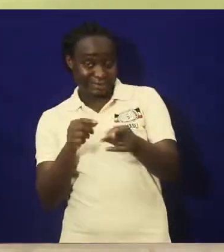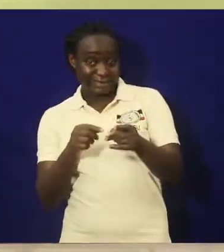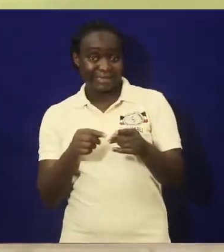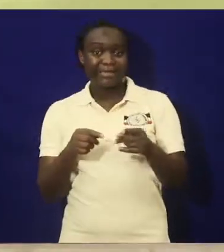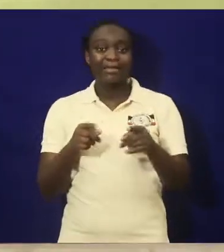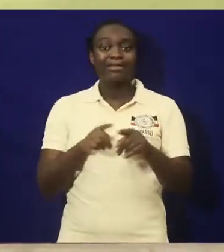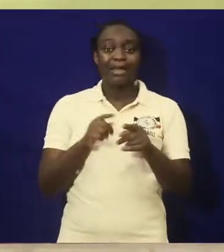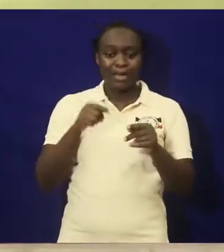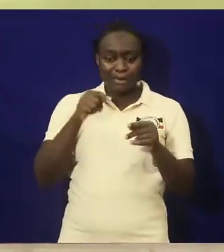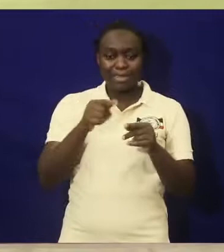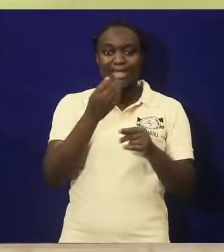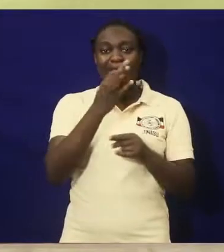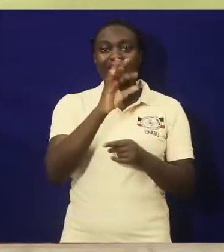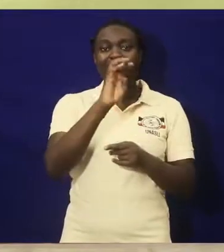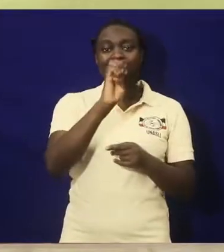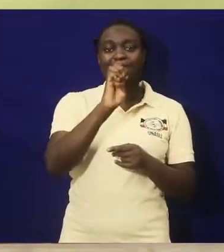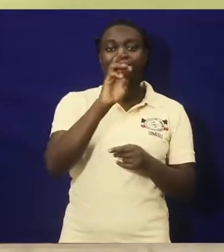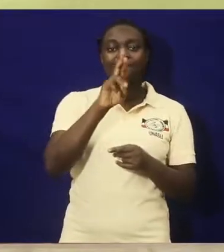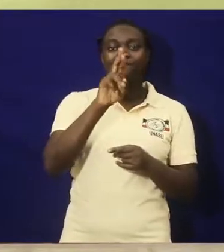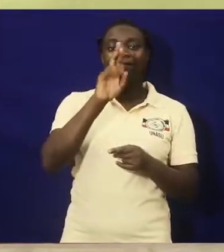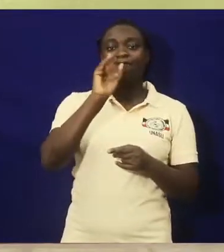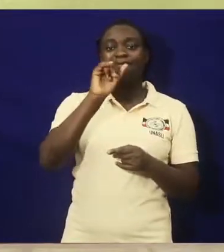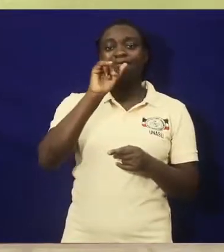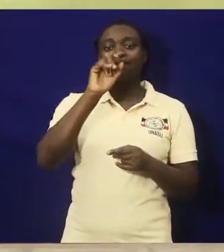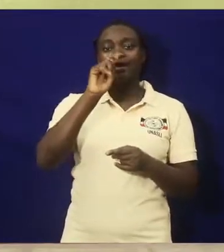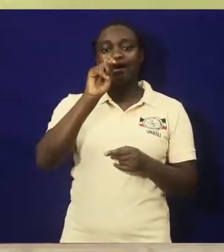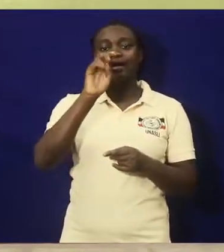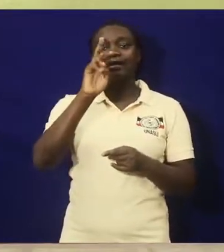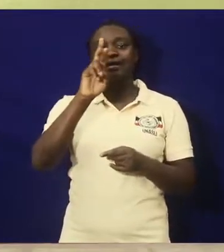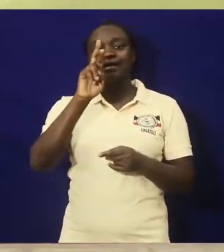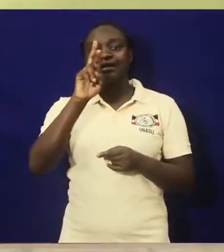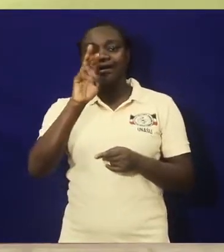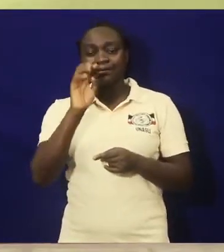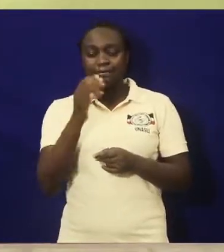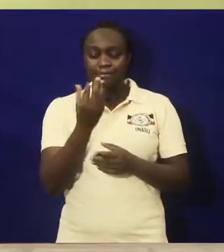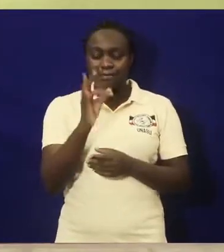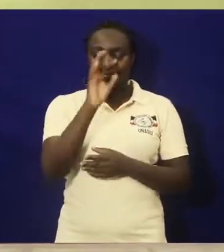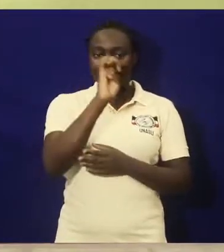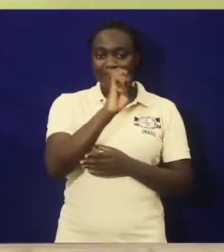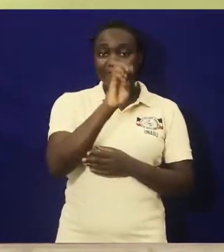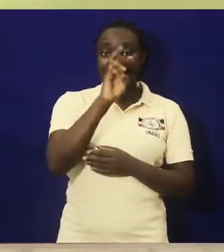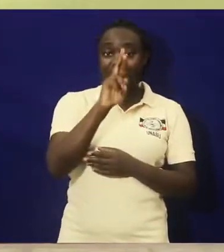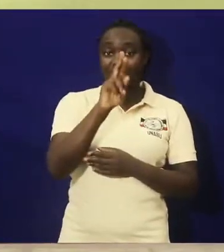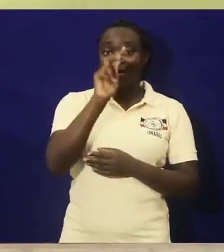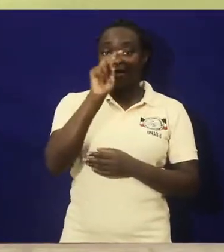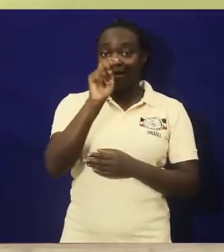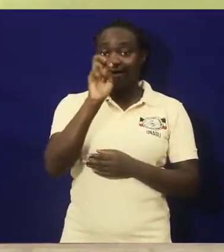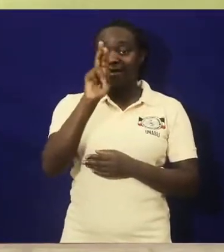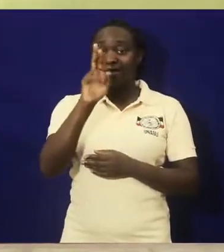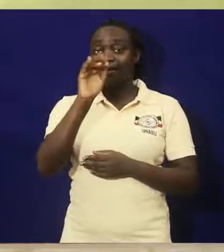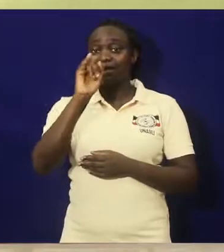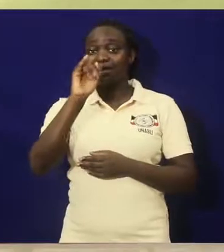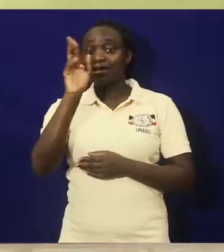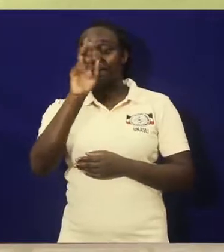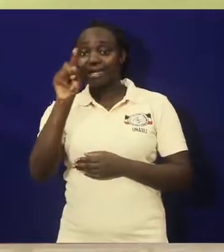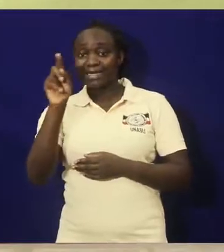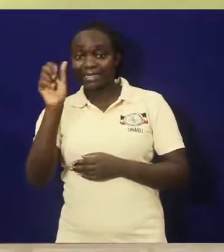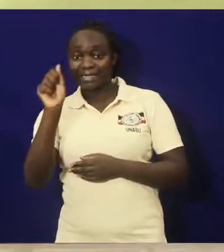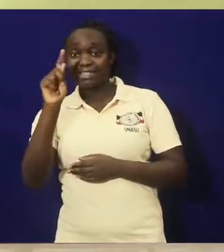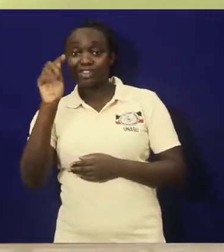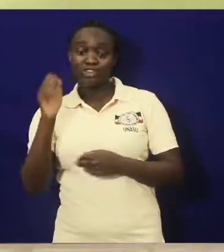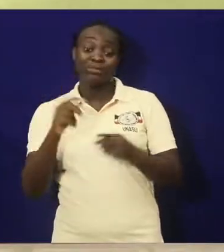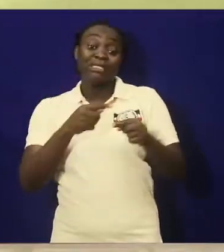Fertilization, the process is done. Then all the ovaries grow